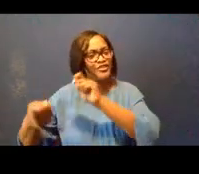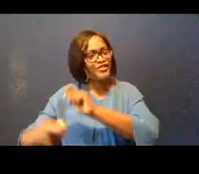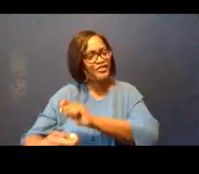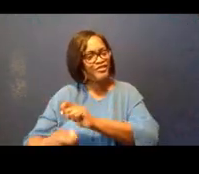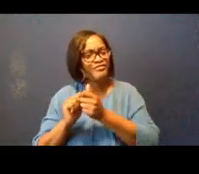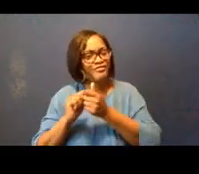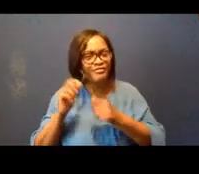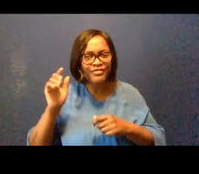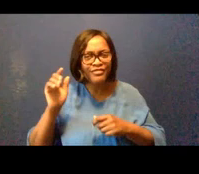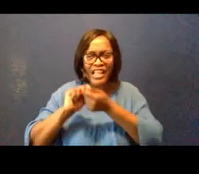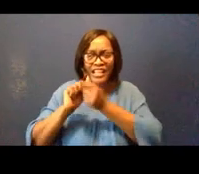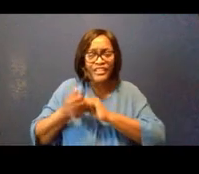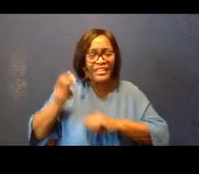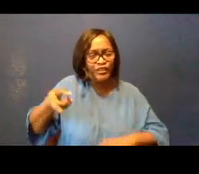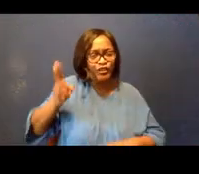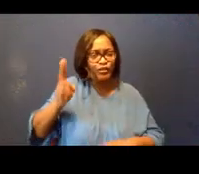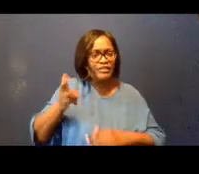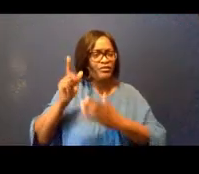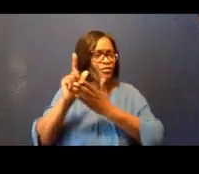Governmental officials